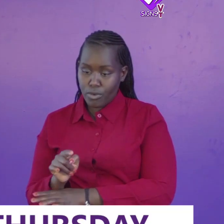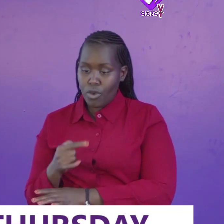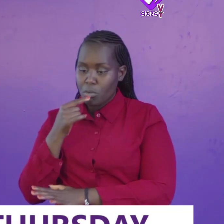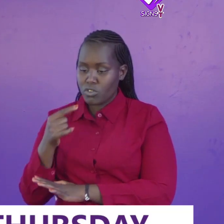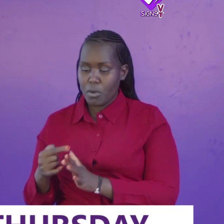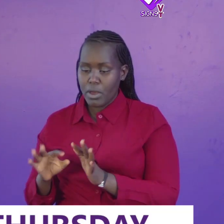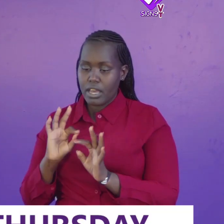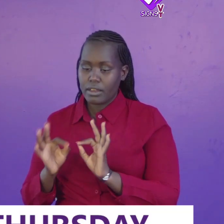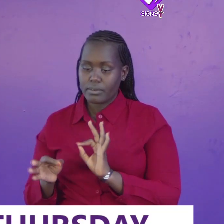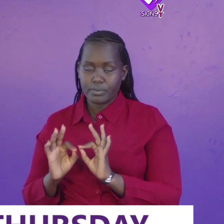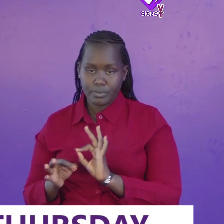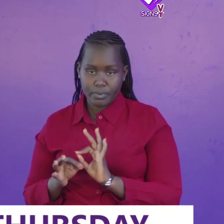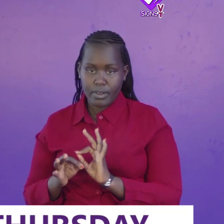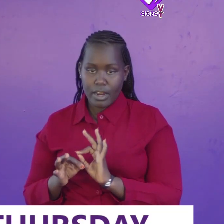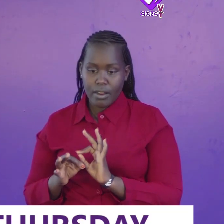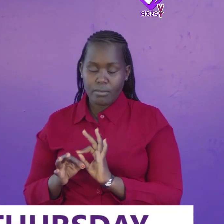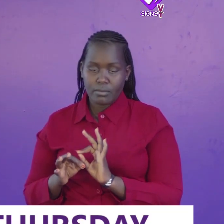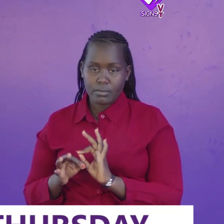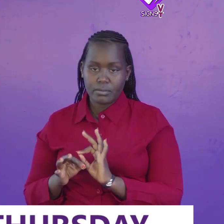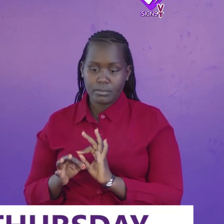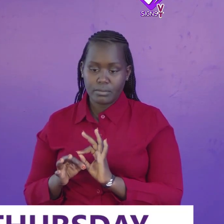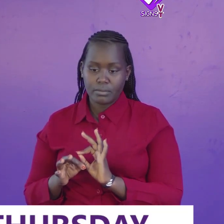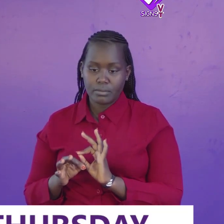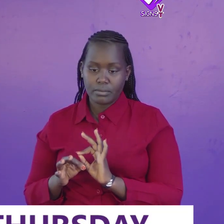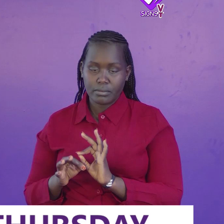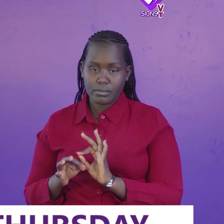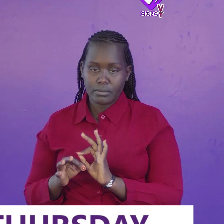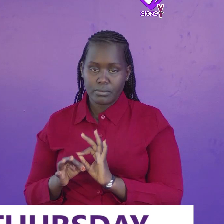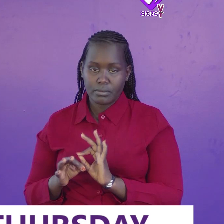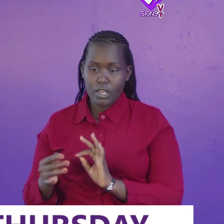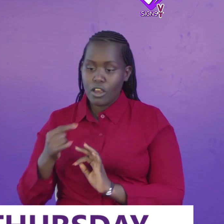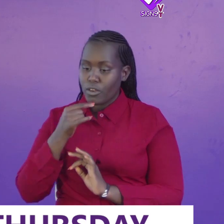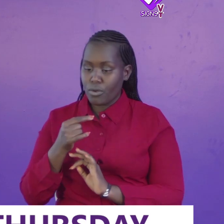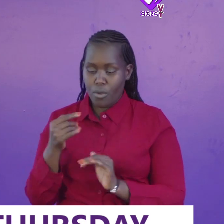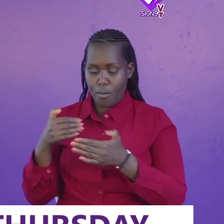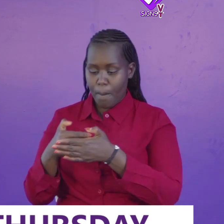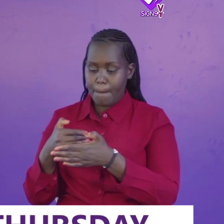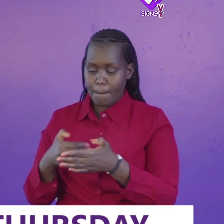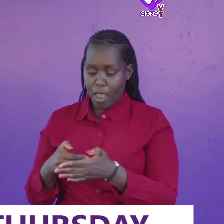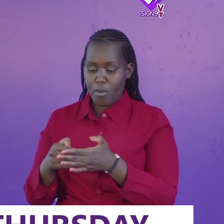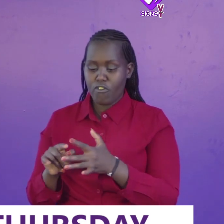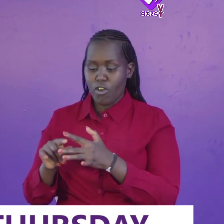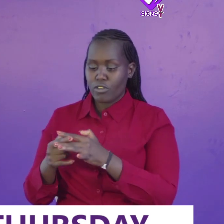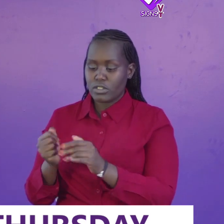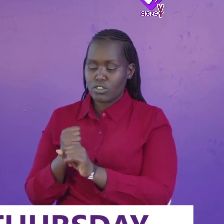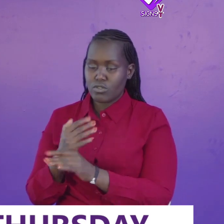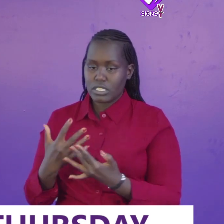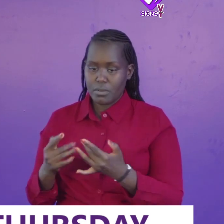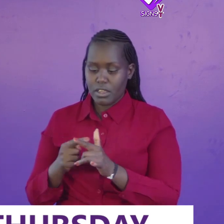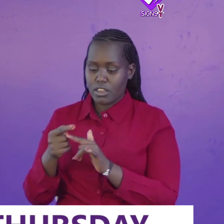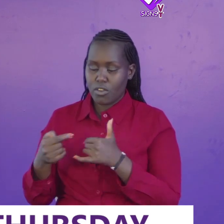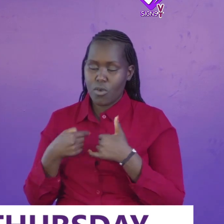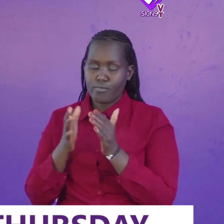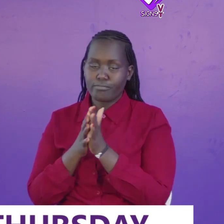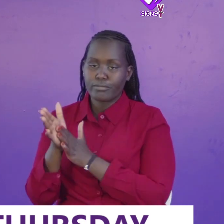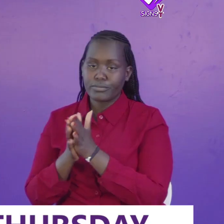interpreter, tunafocus hapo sana wewe ni interpreter wa Science TV. So unajua of course before mtu anza kufanya kitu unafanga ile